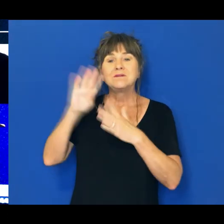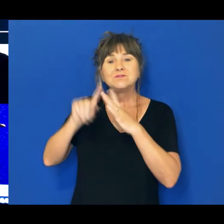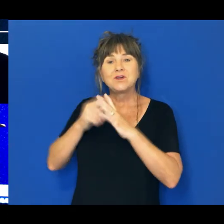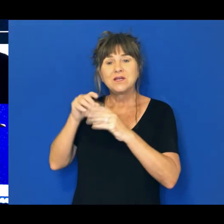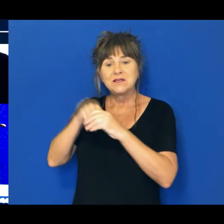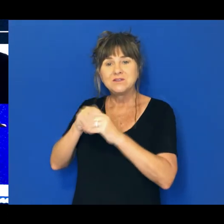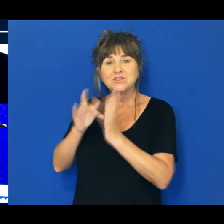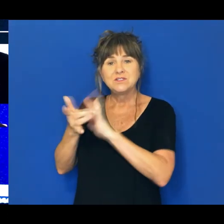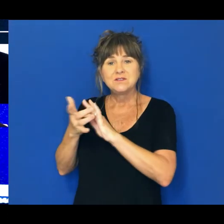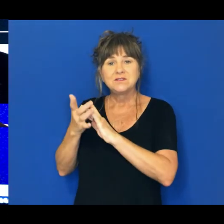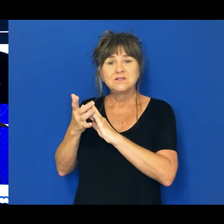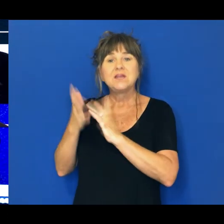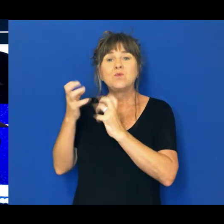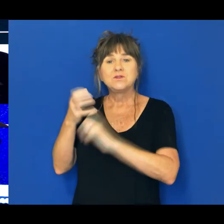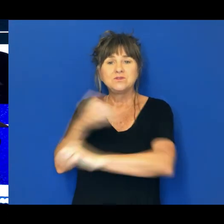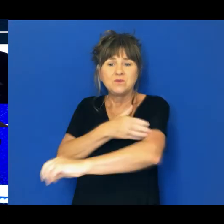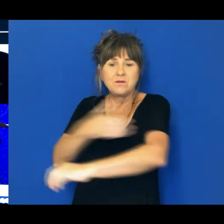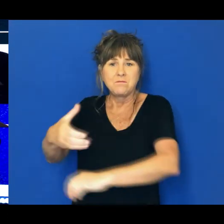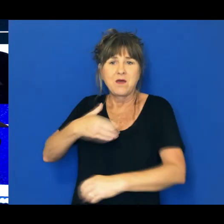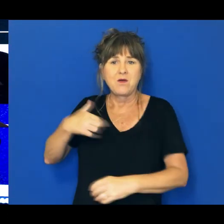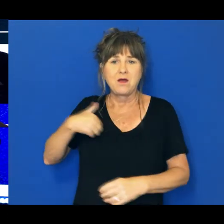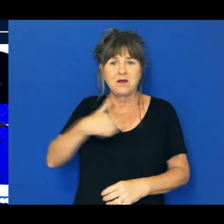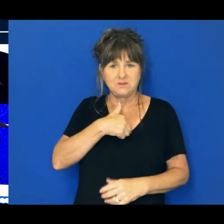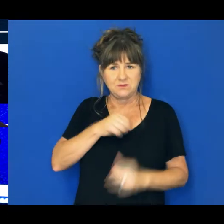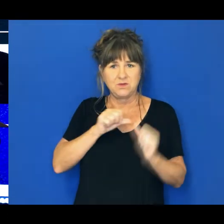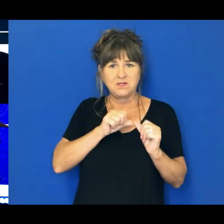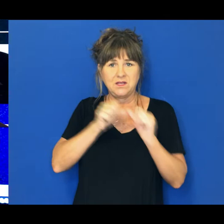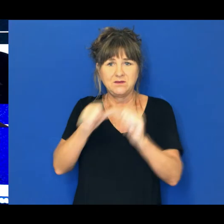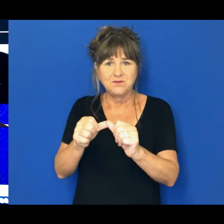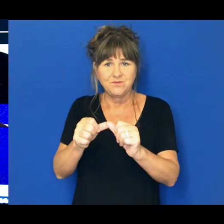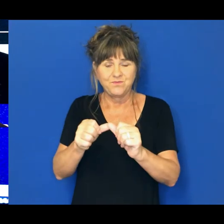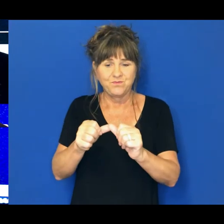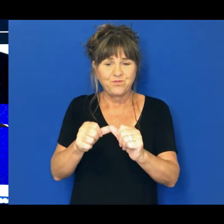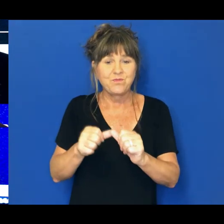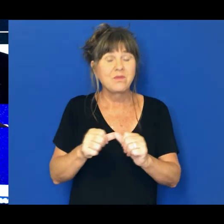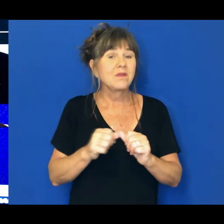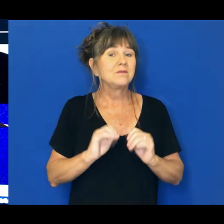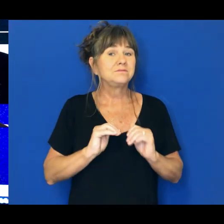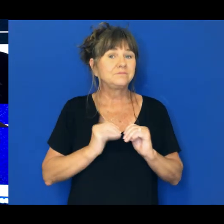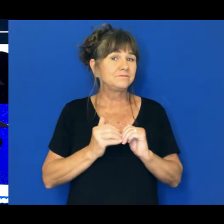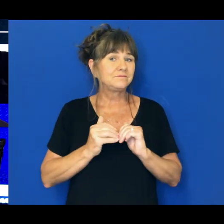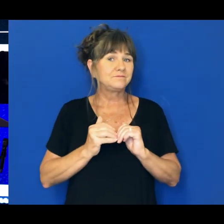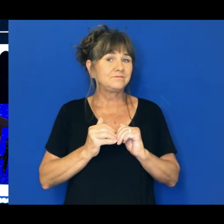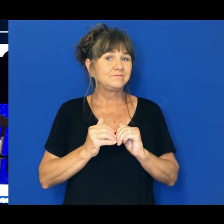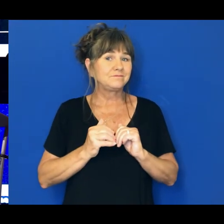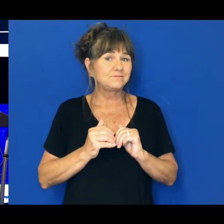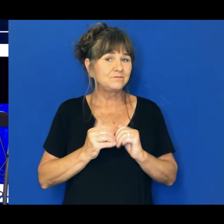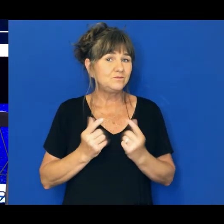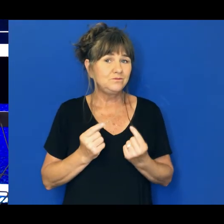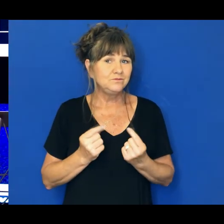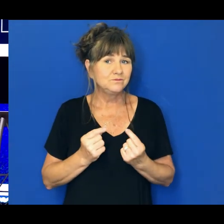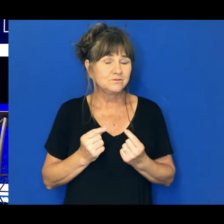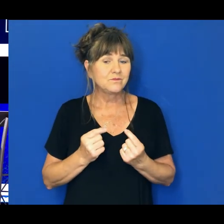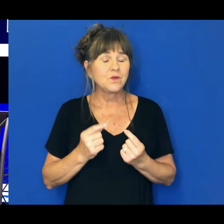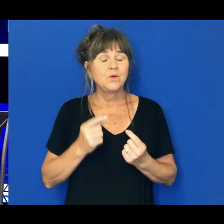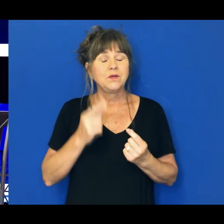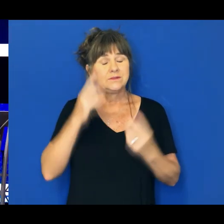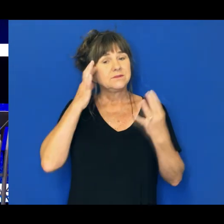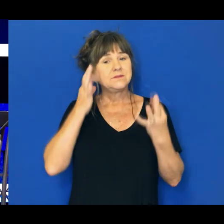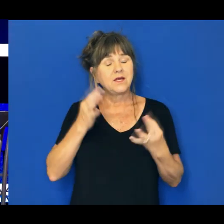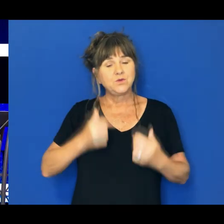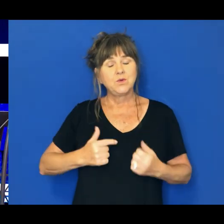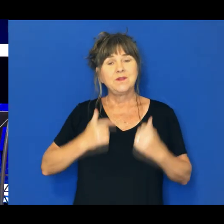We're empowered to be a witness to the world. And it begins by saying, I'm going to live a holy life. And some